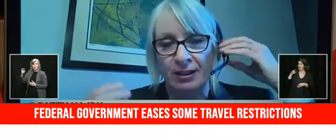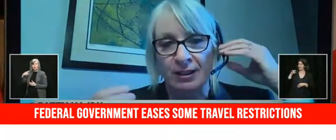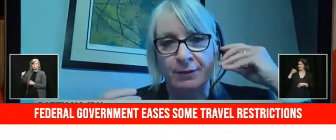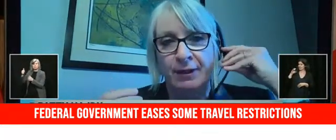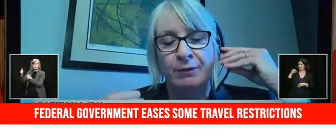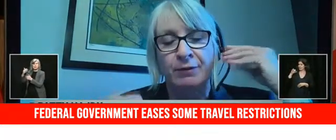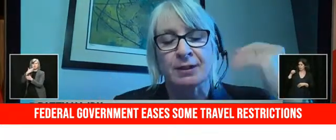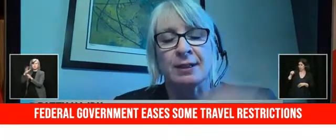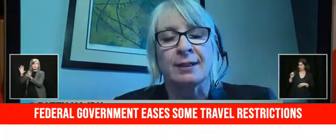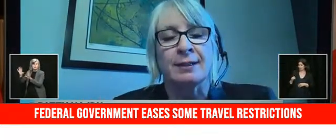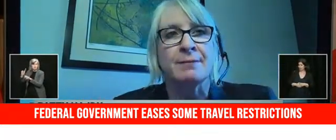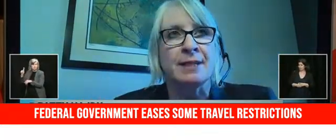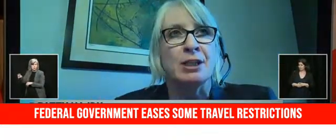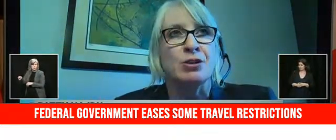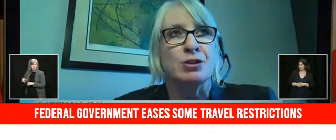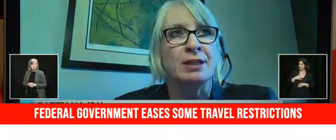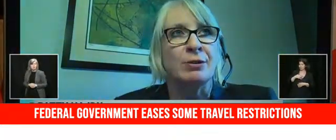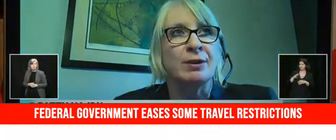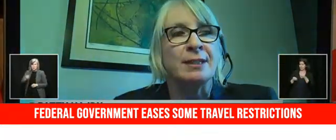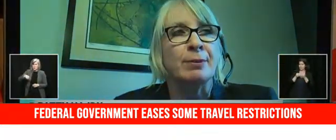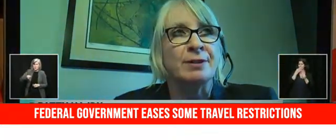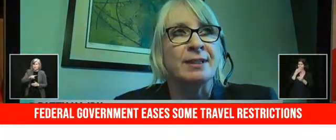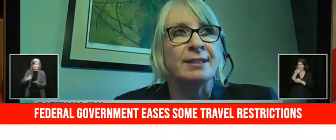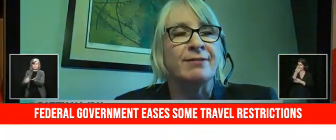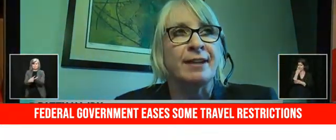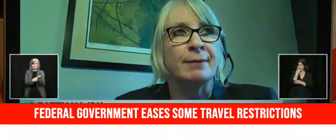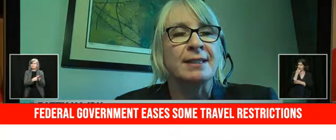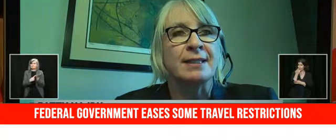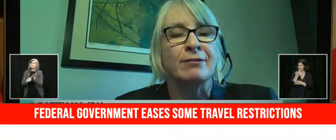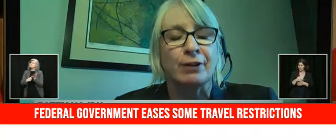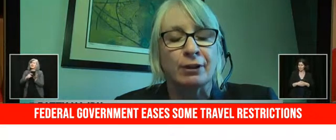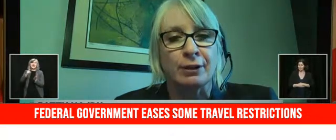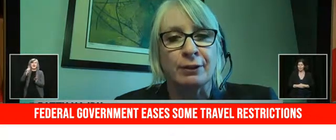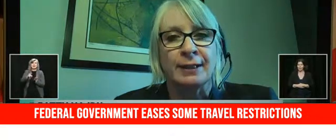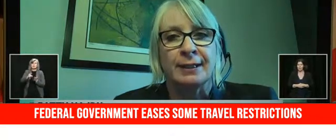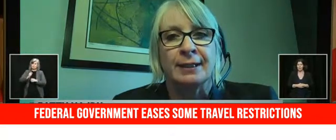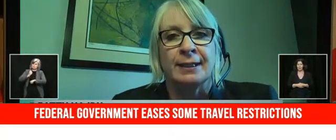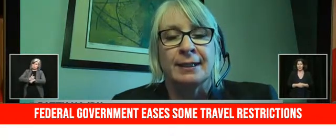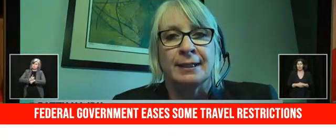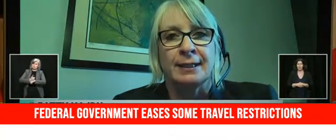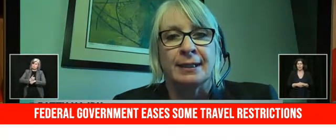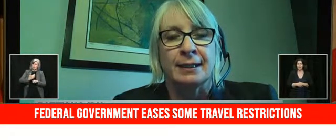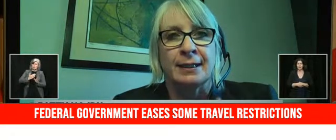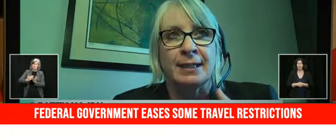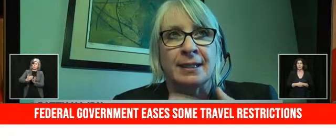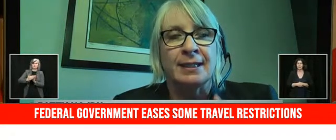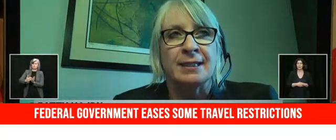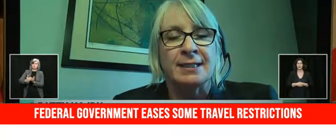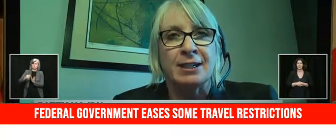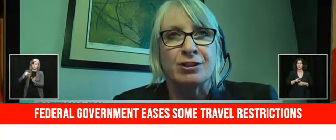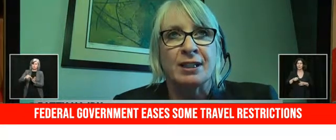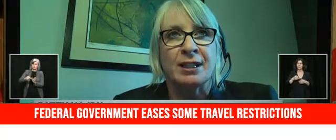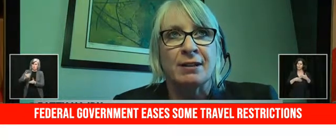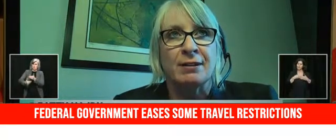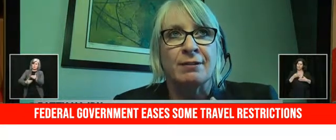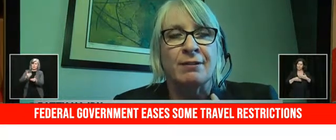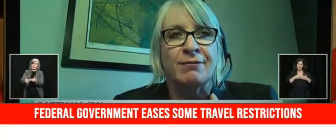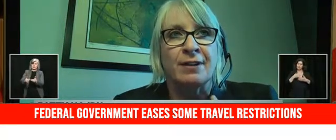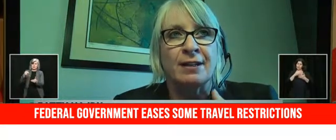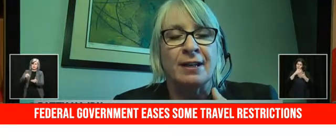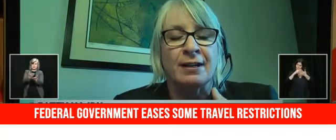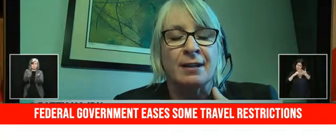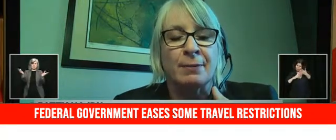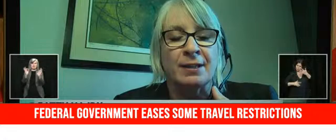our deliberation is around making sure that there is a process that families can follow, and that it is